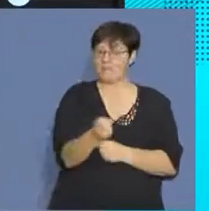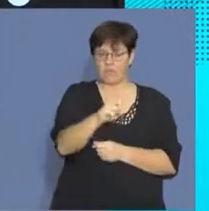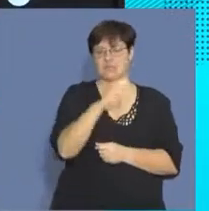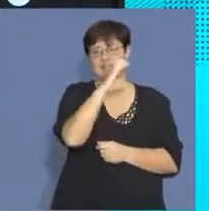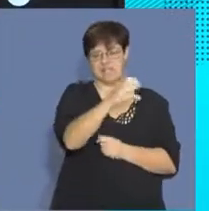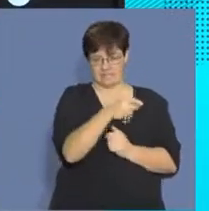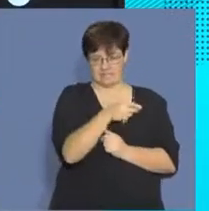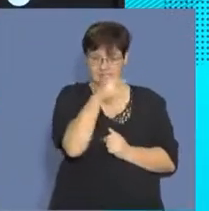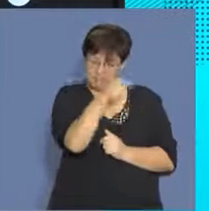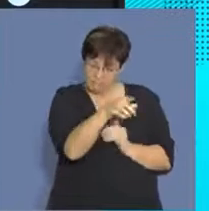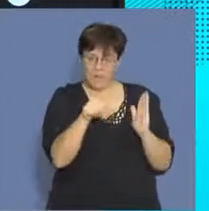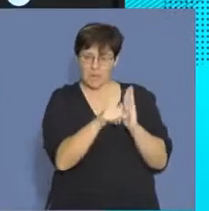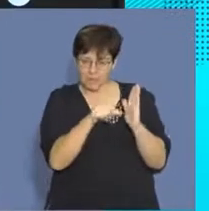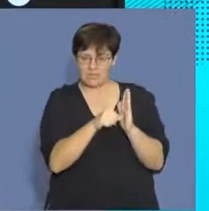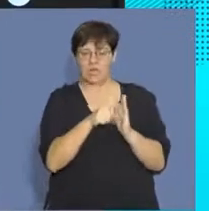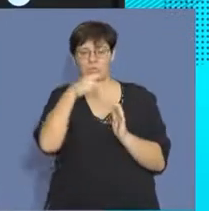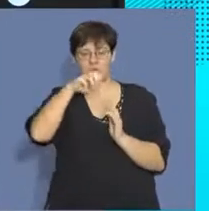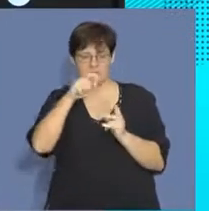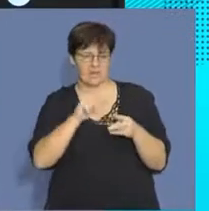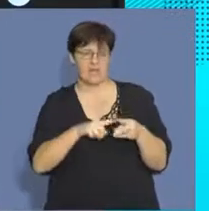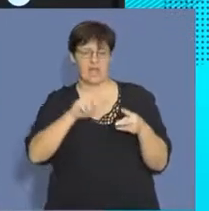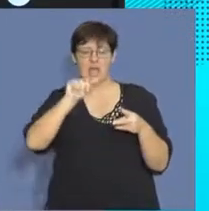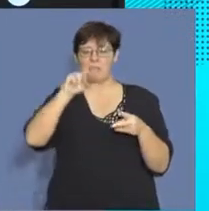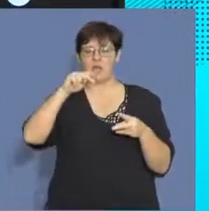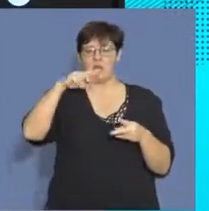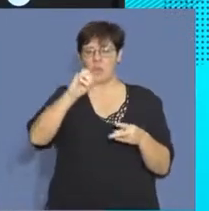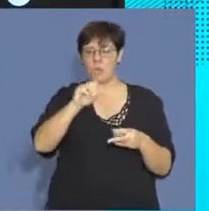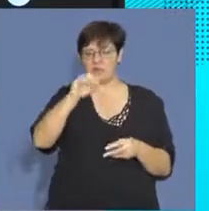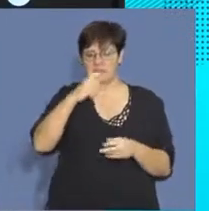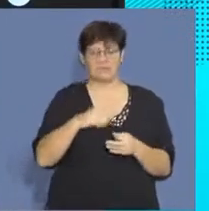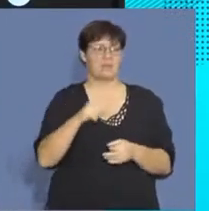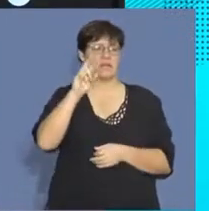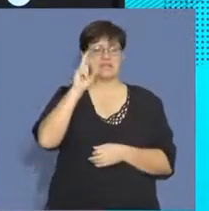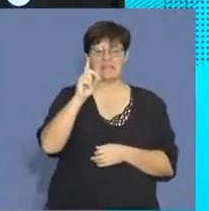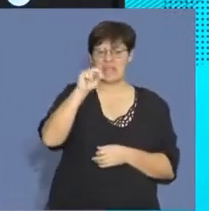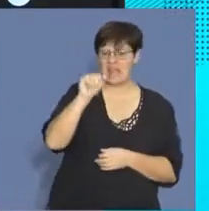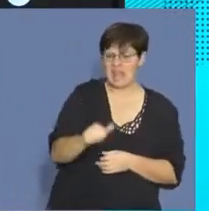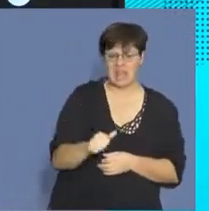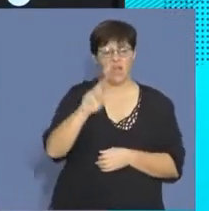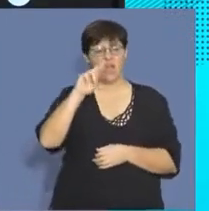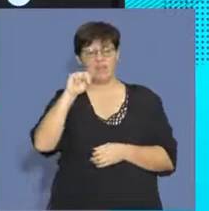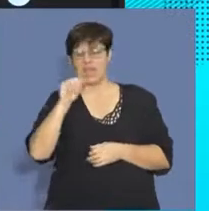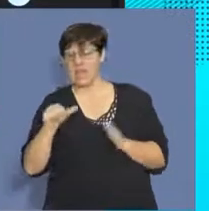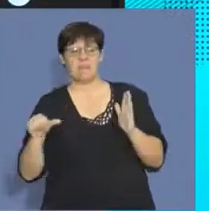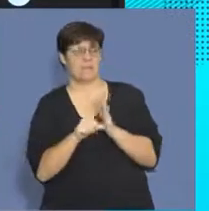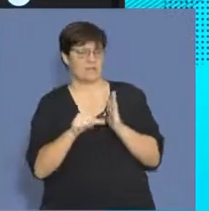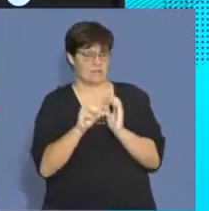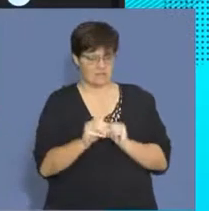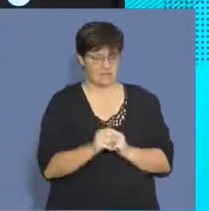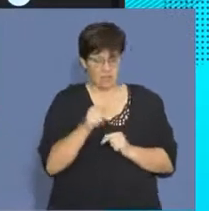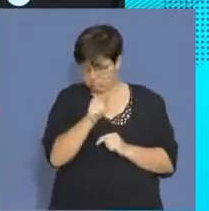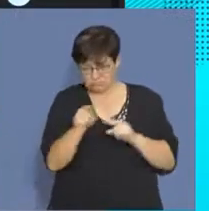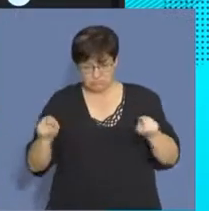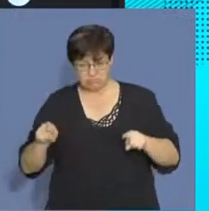again, is an important component of proteins, amino acids, DNA, RNA, and these are essential for every living